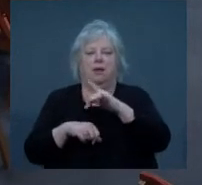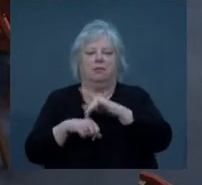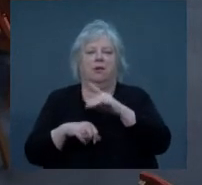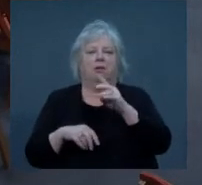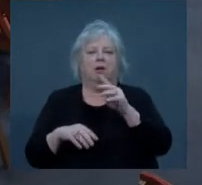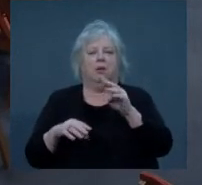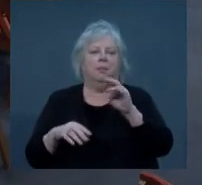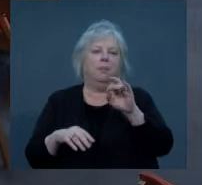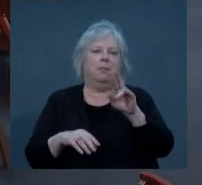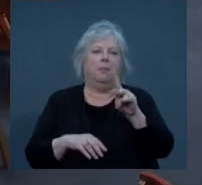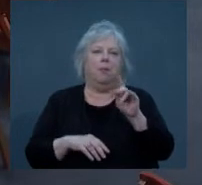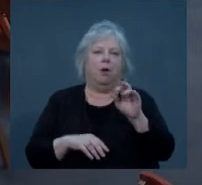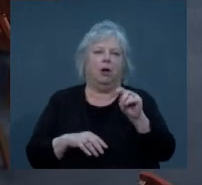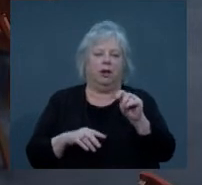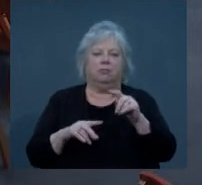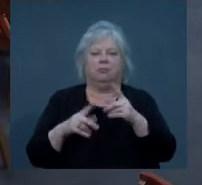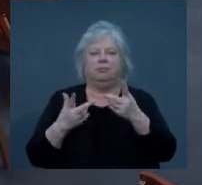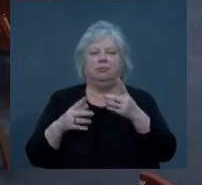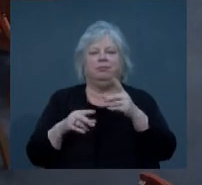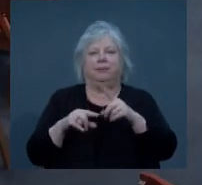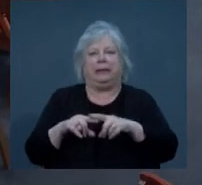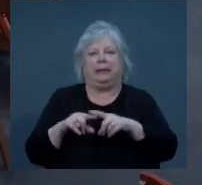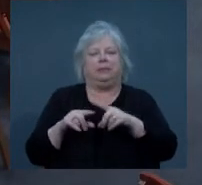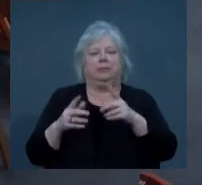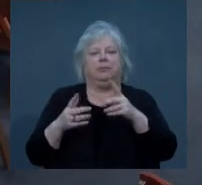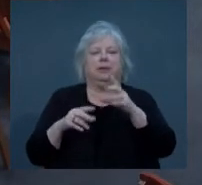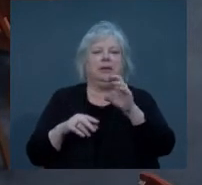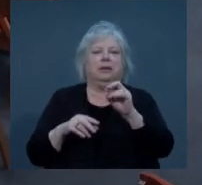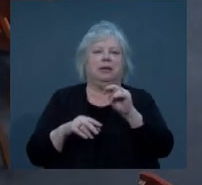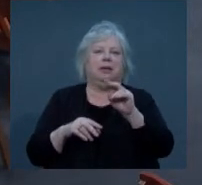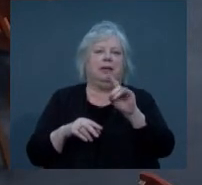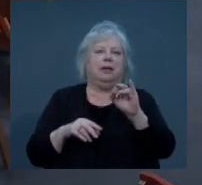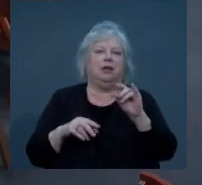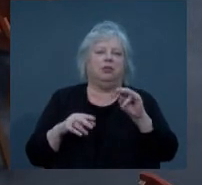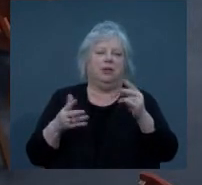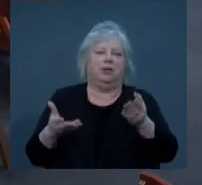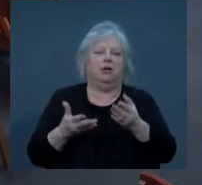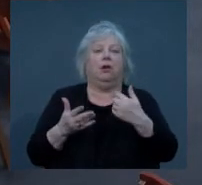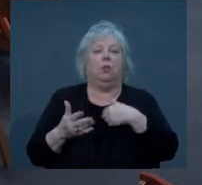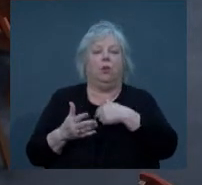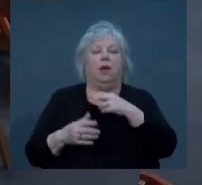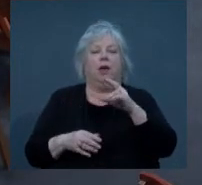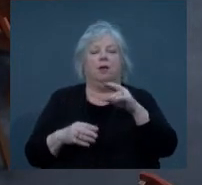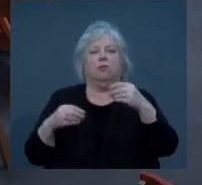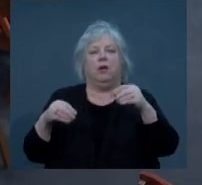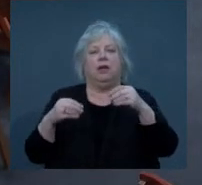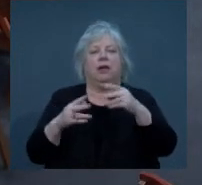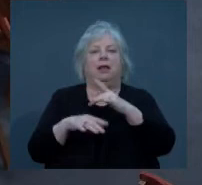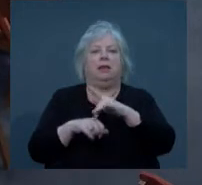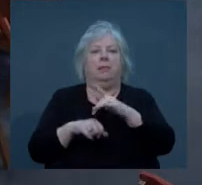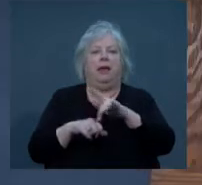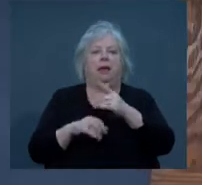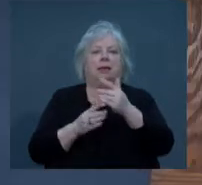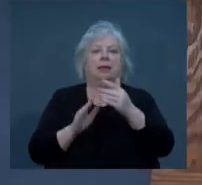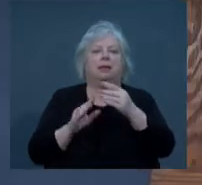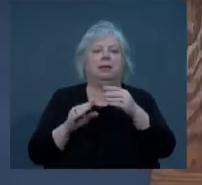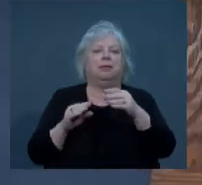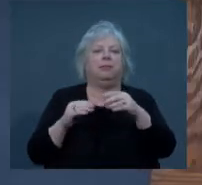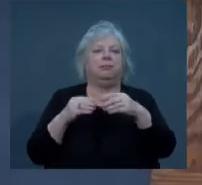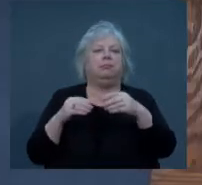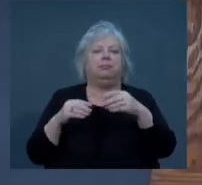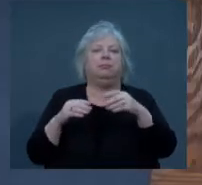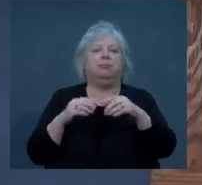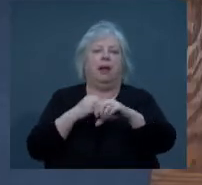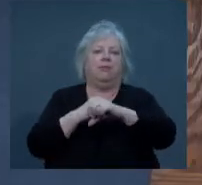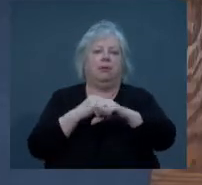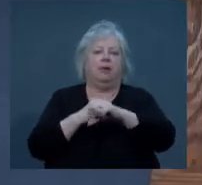market conditions, and I will note that we do have retail space listed currently in the Stevens building